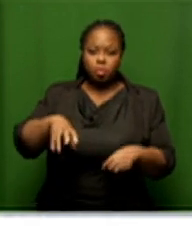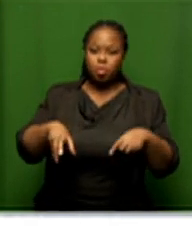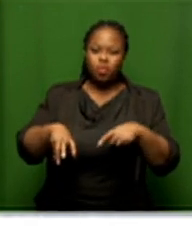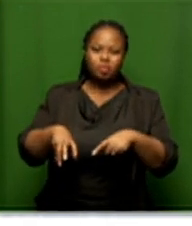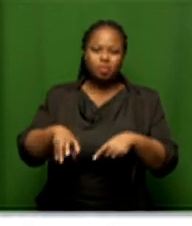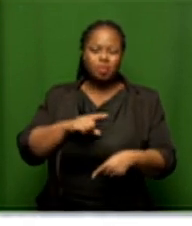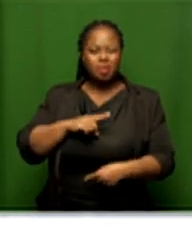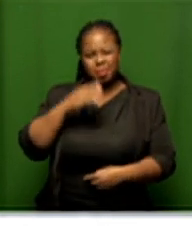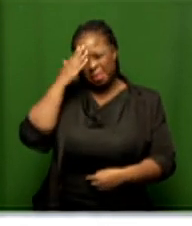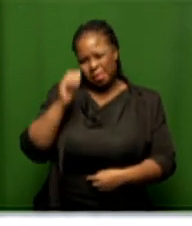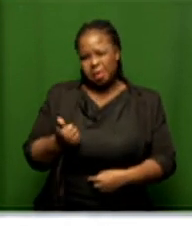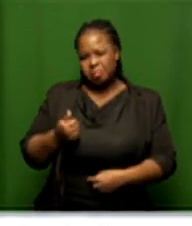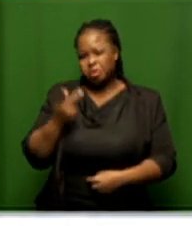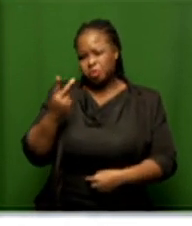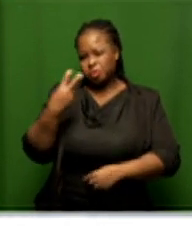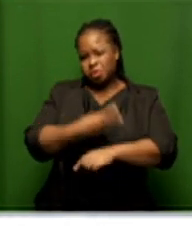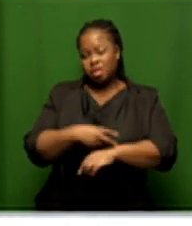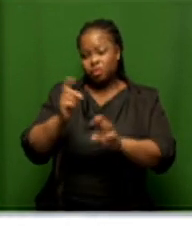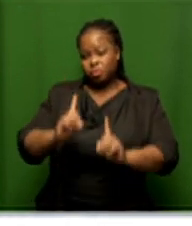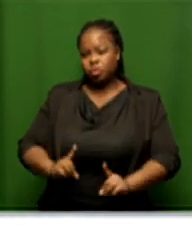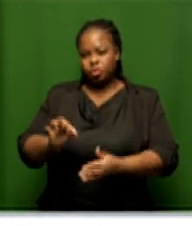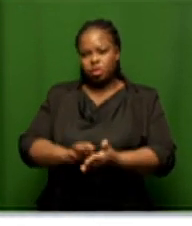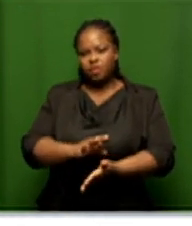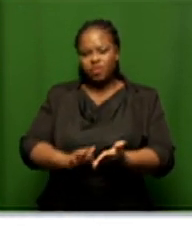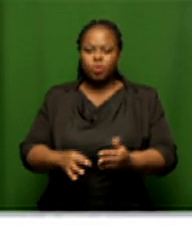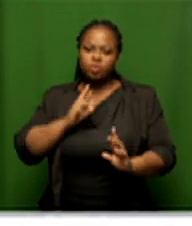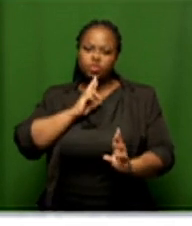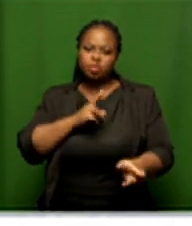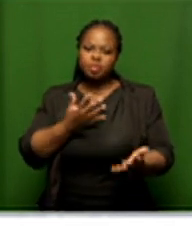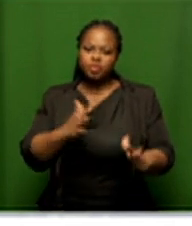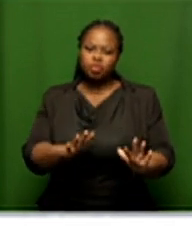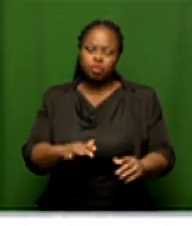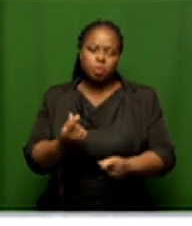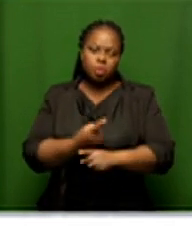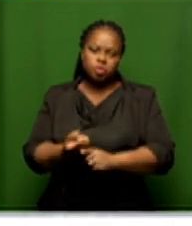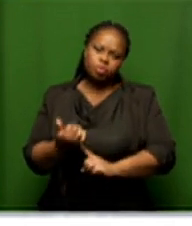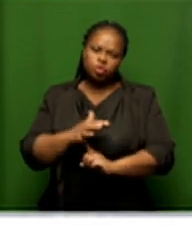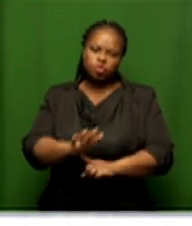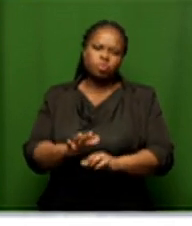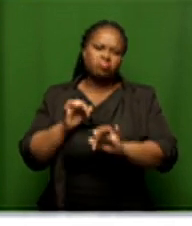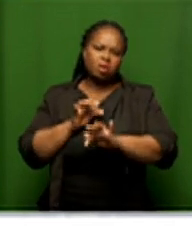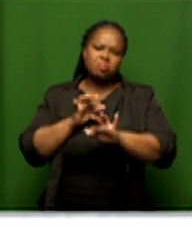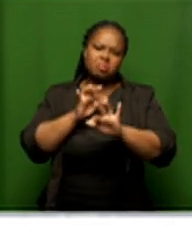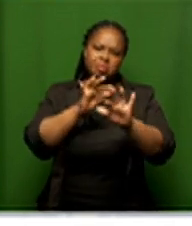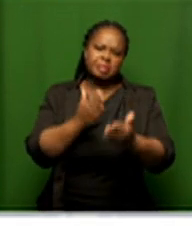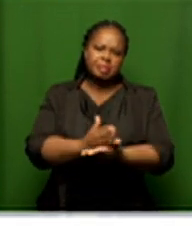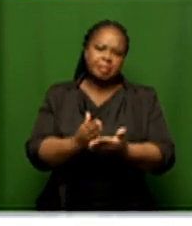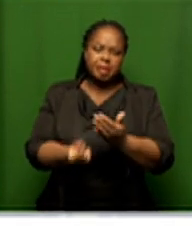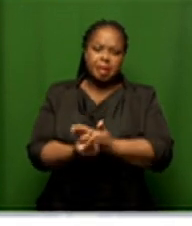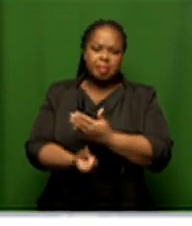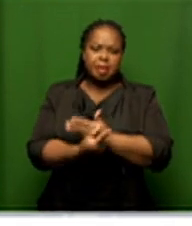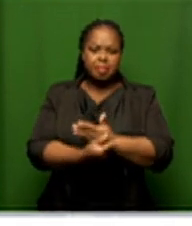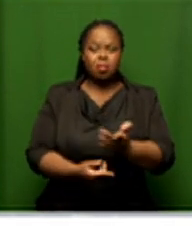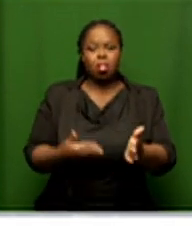as you know, over the past 2 days of special votes. We've been reporting on demonstrations and certain challenges in terms